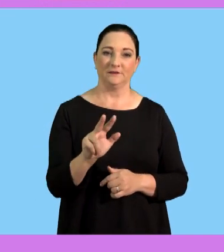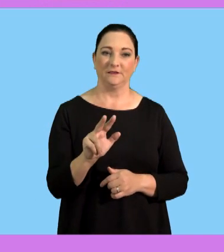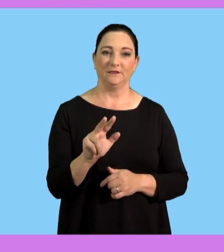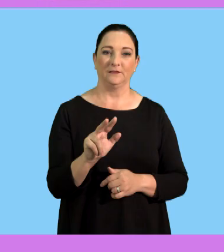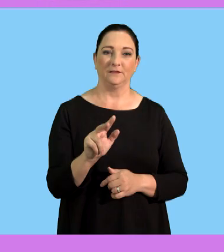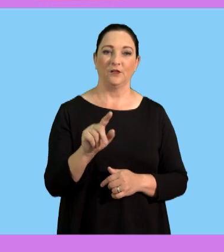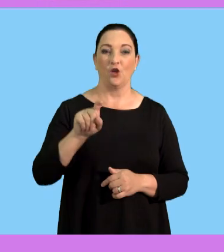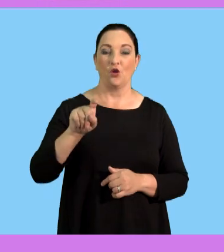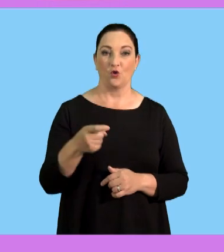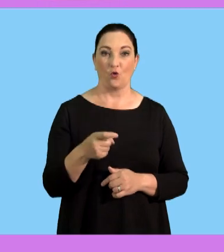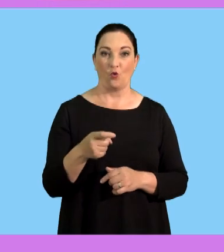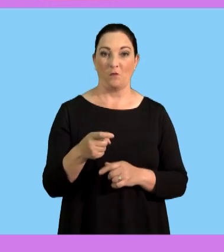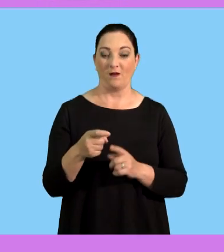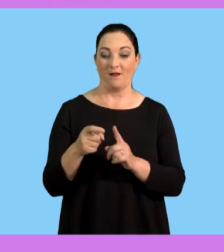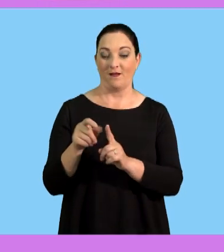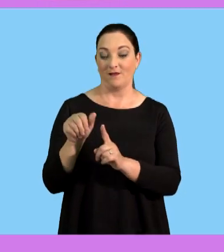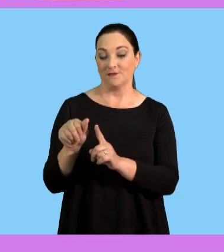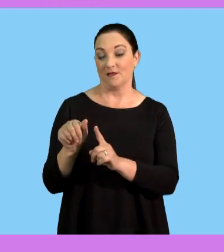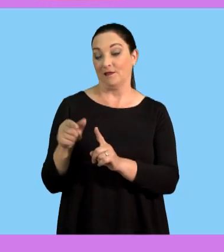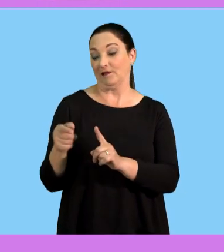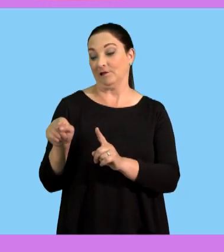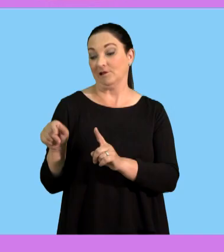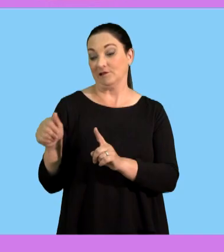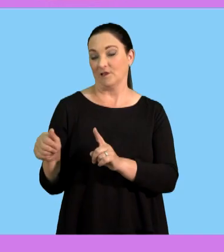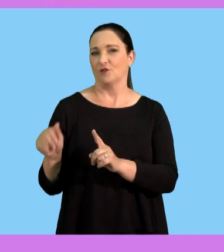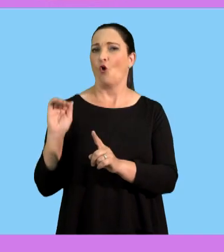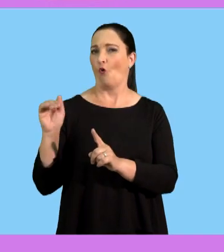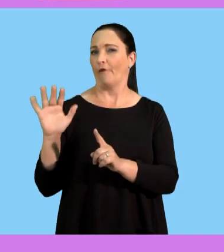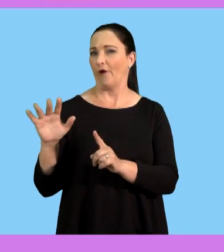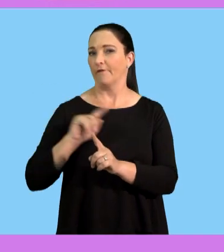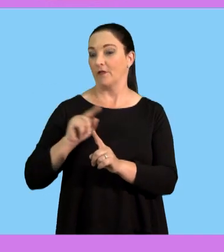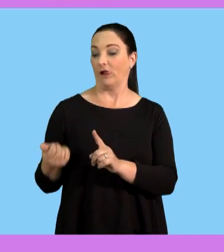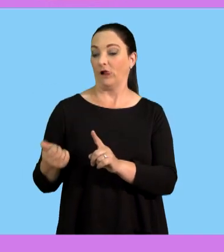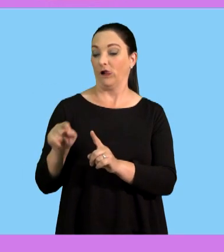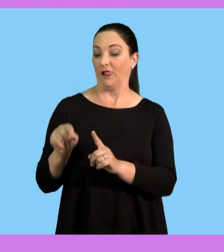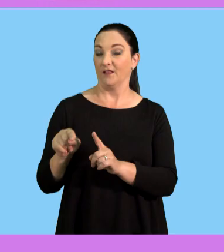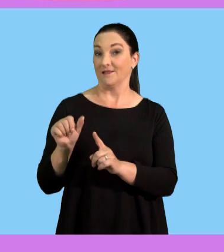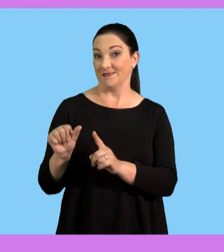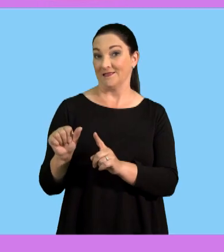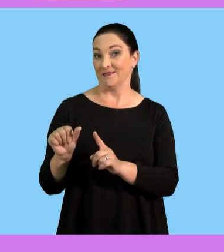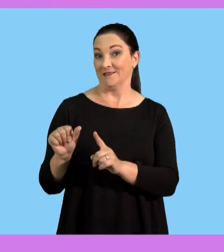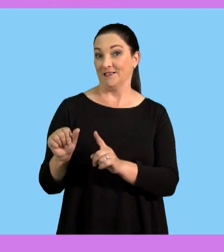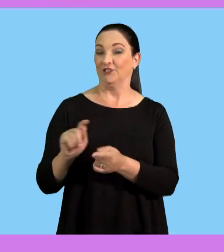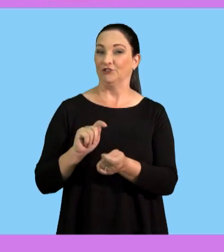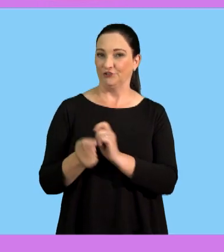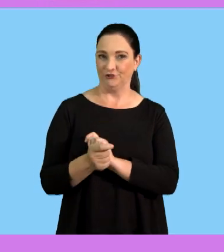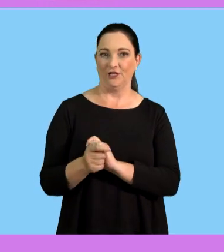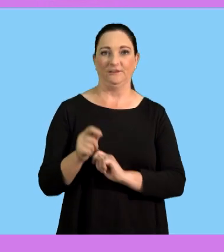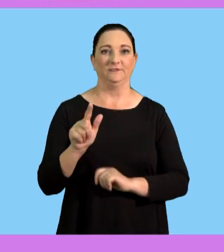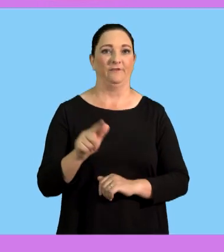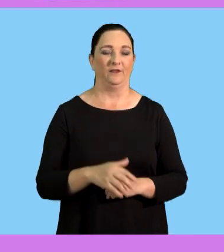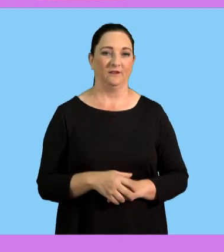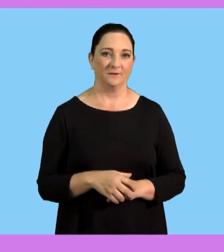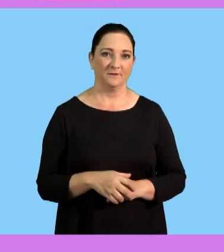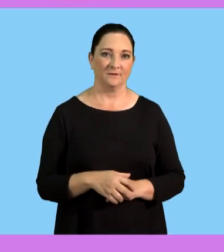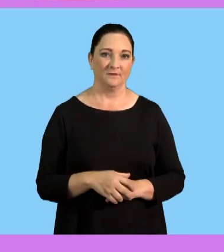become 18, you see the second digit after the decimal is 6, meaning it's more than 5. Therefore, this 6 here,